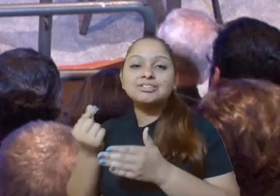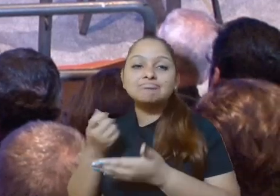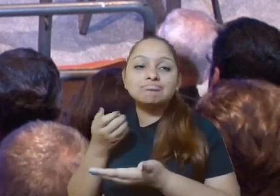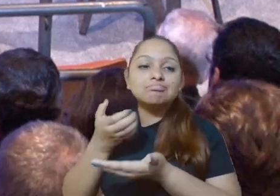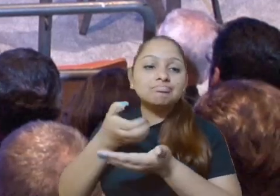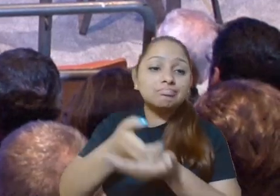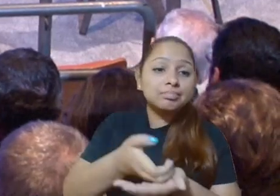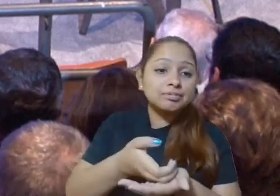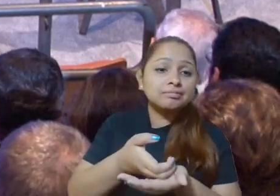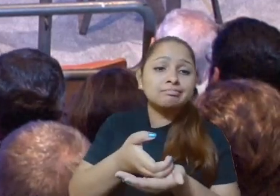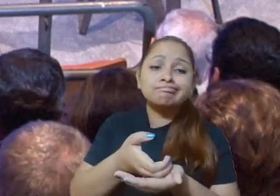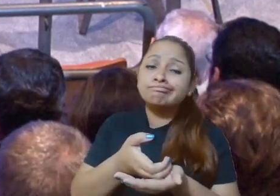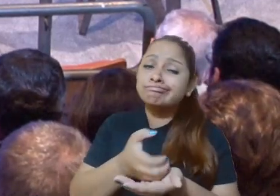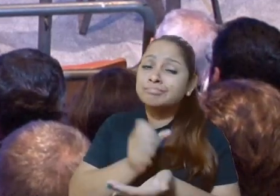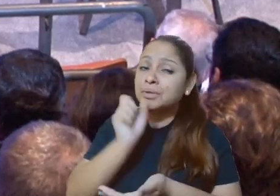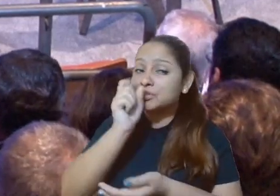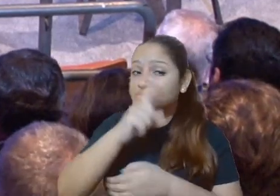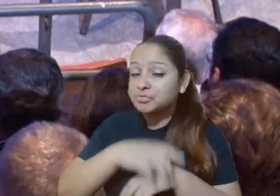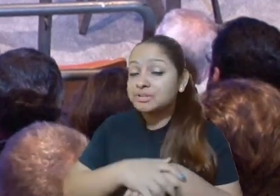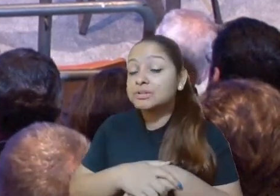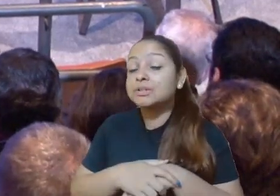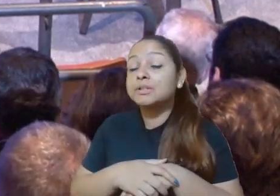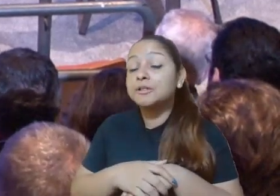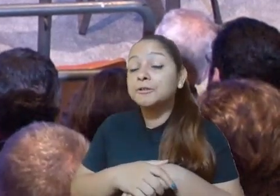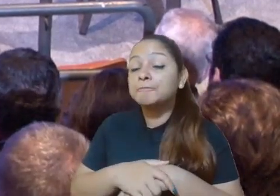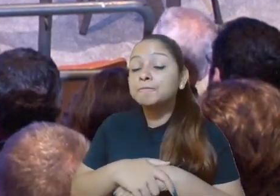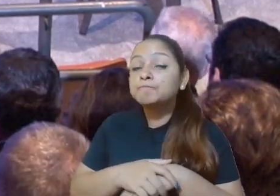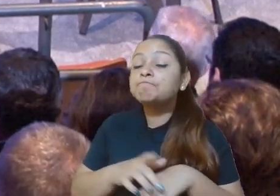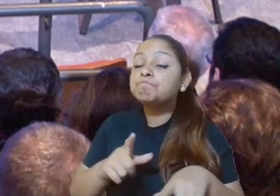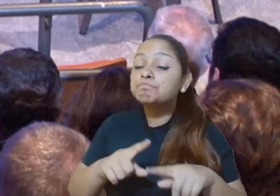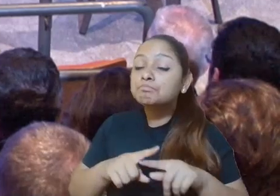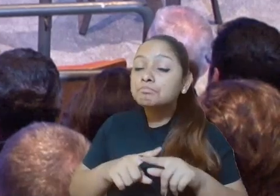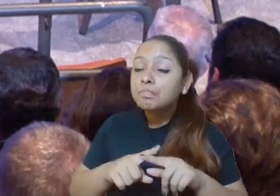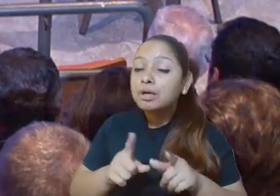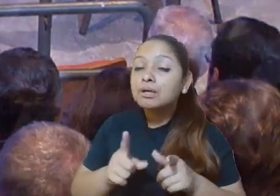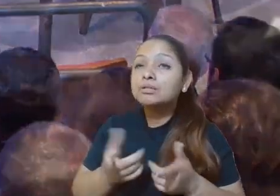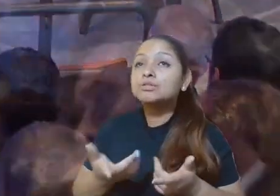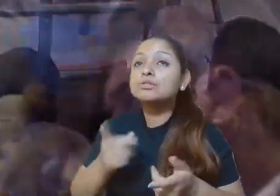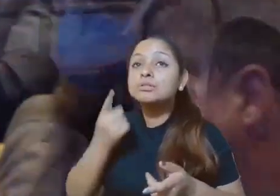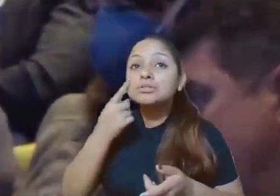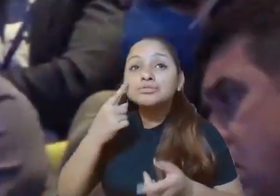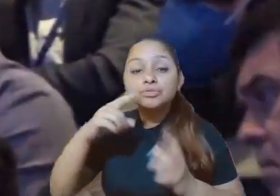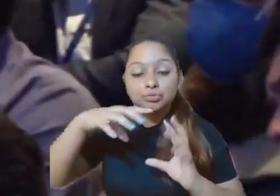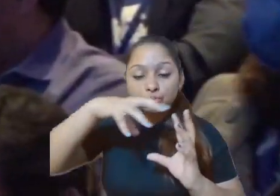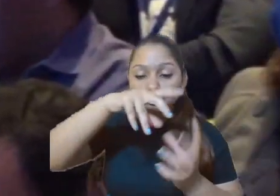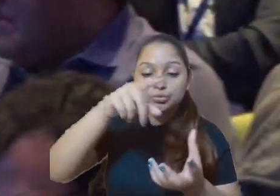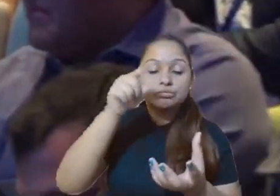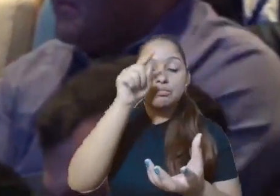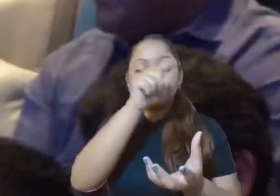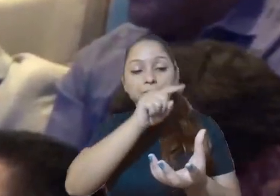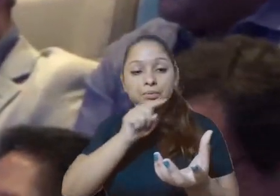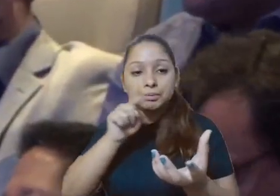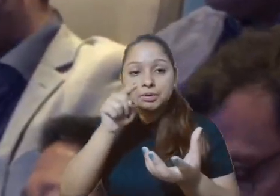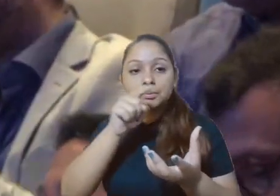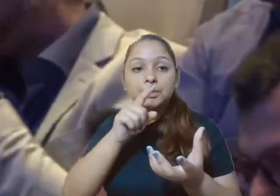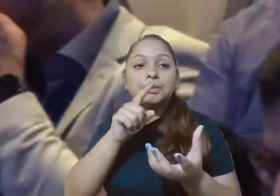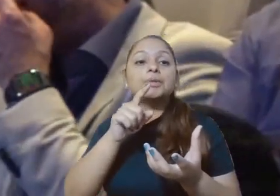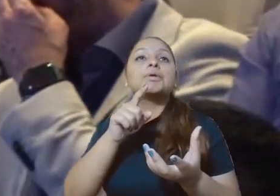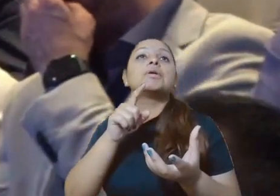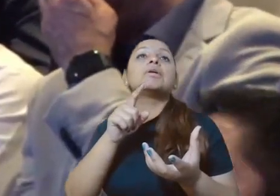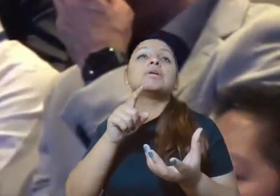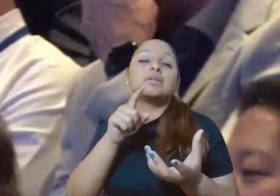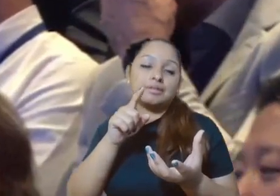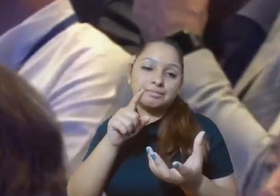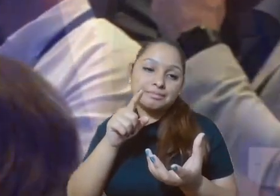initiative and from the government, and now we see in the world, when we have clients in 22